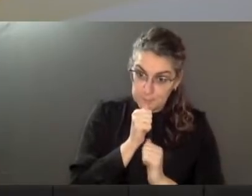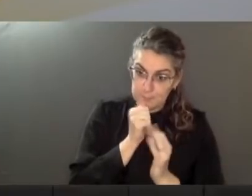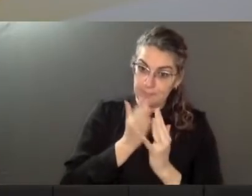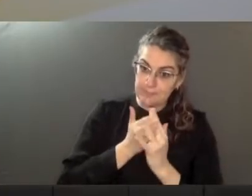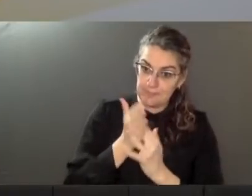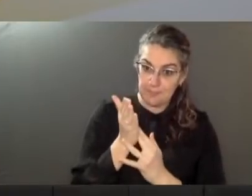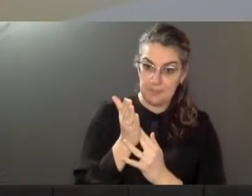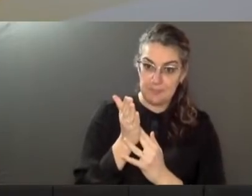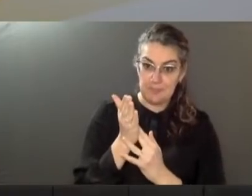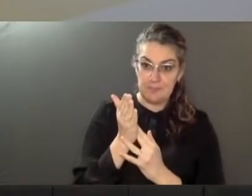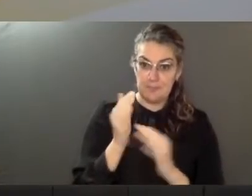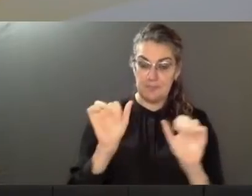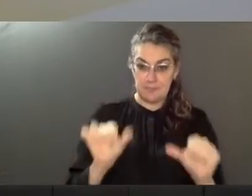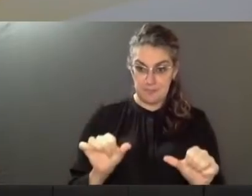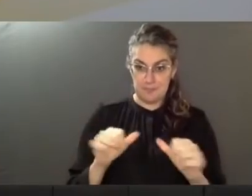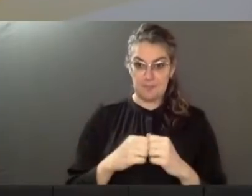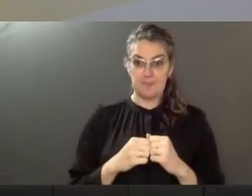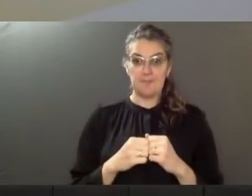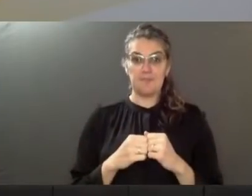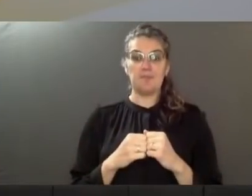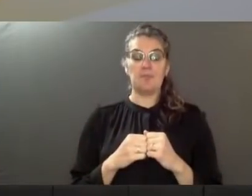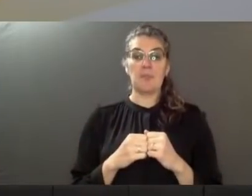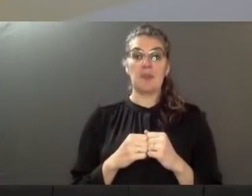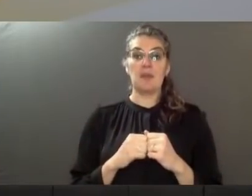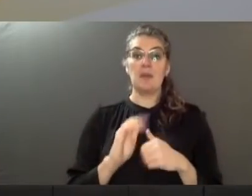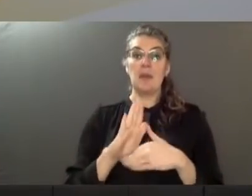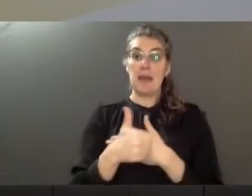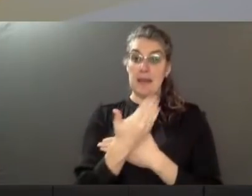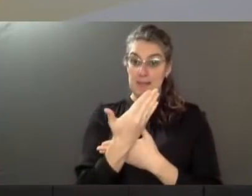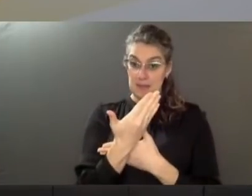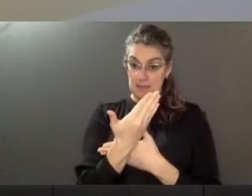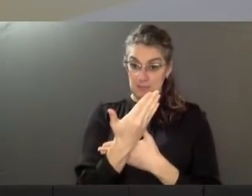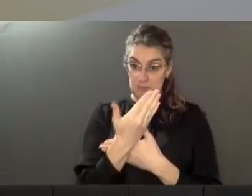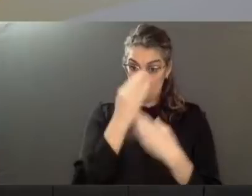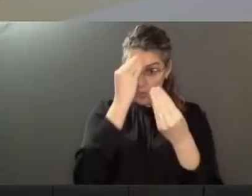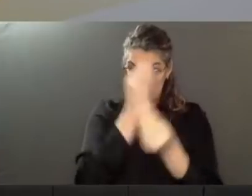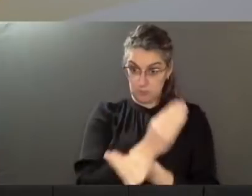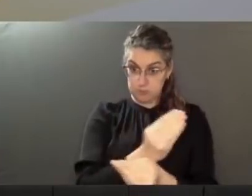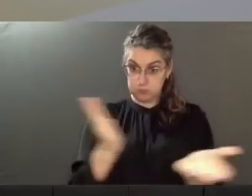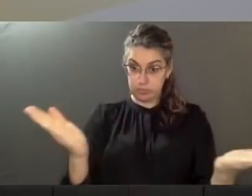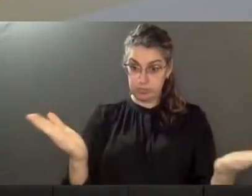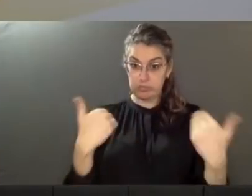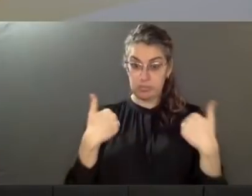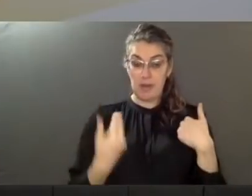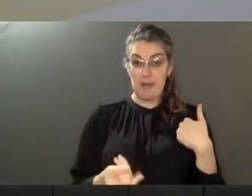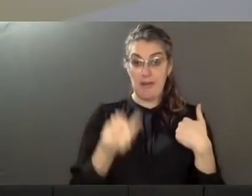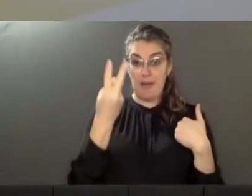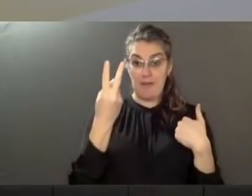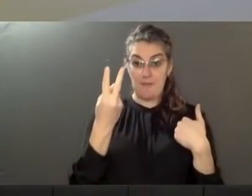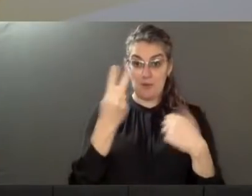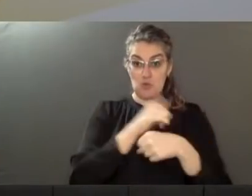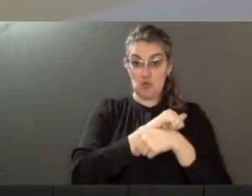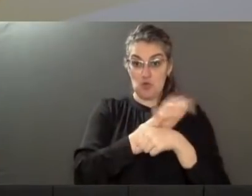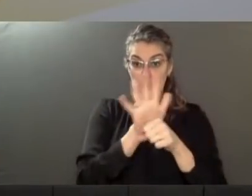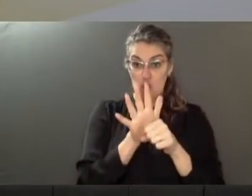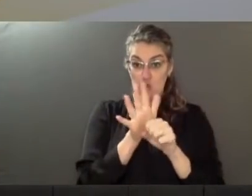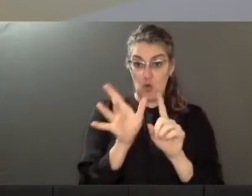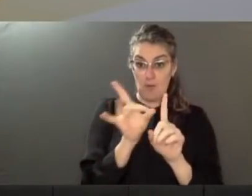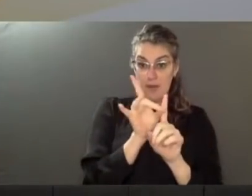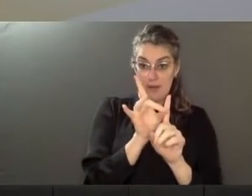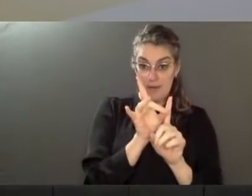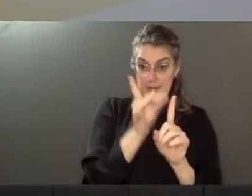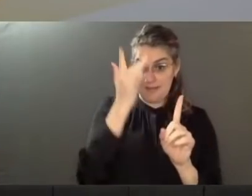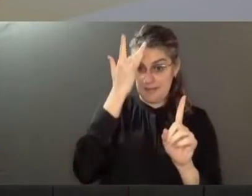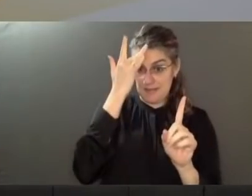Today, there are 2 new cases of COVID-19 to report. One is a female in her 40s, and she is a contact of a